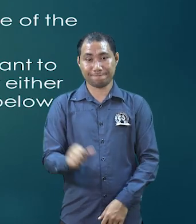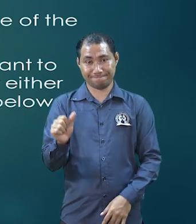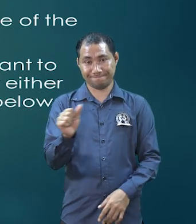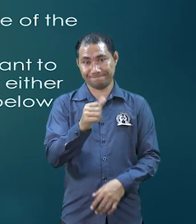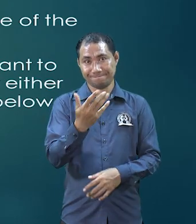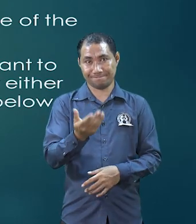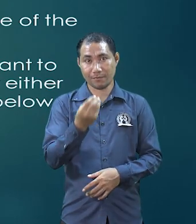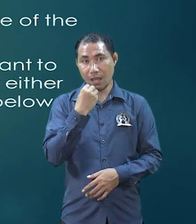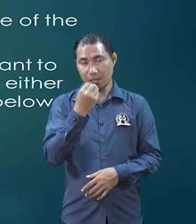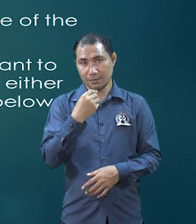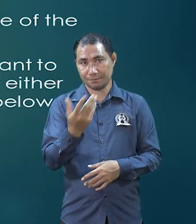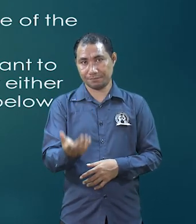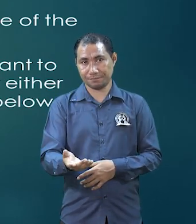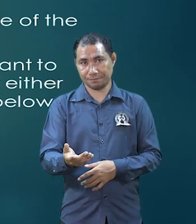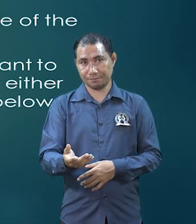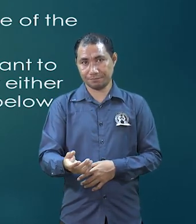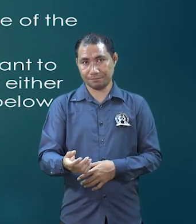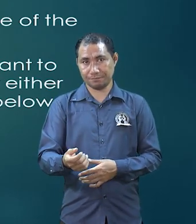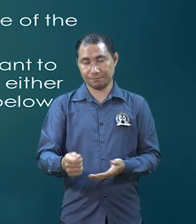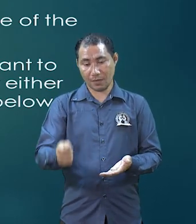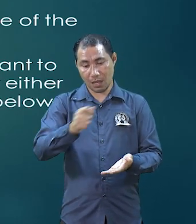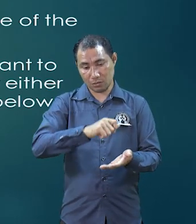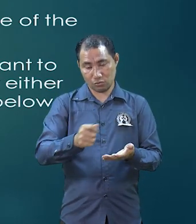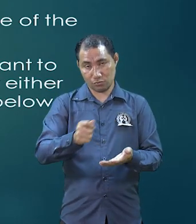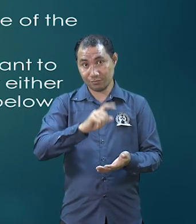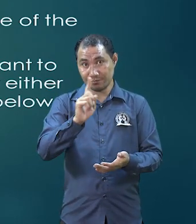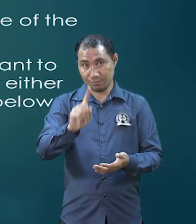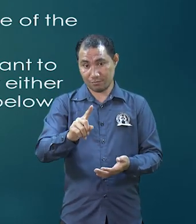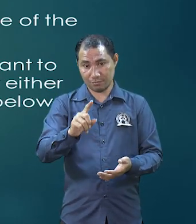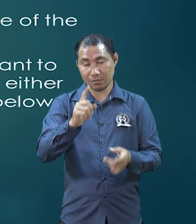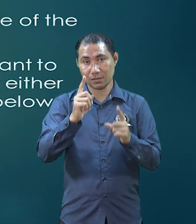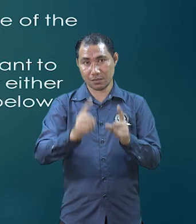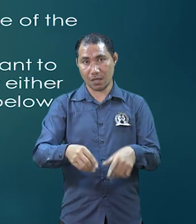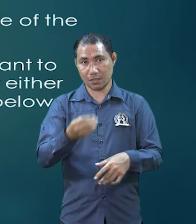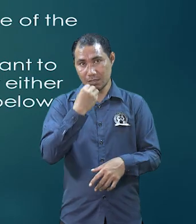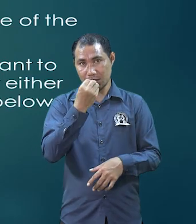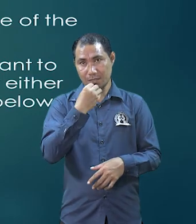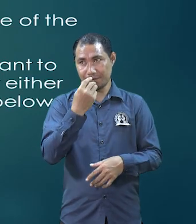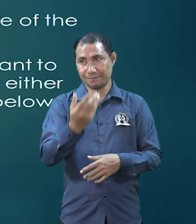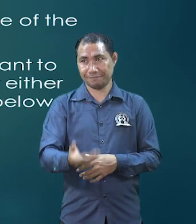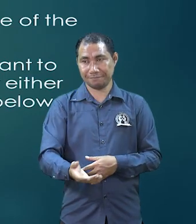Halo, asuloa, ai.